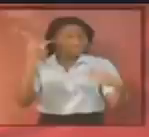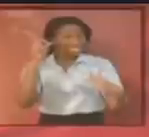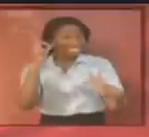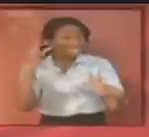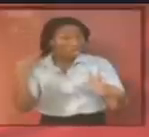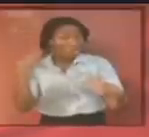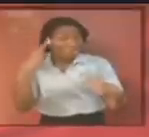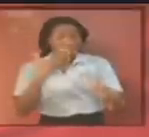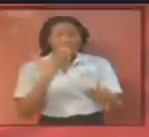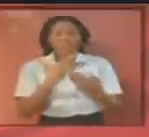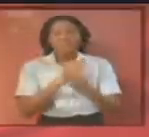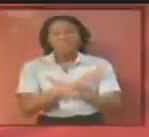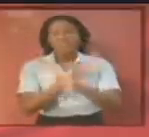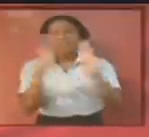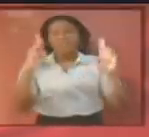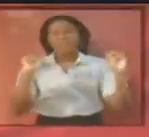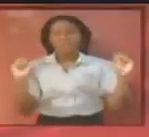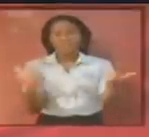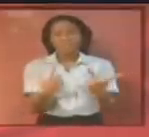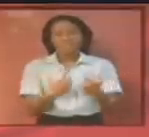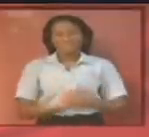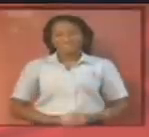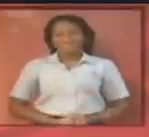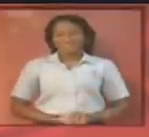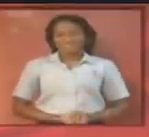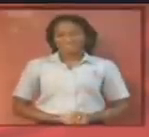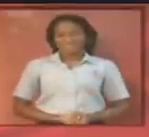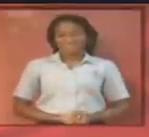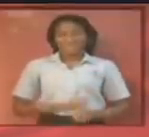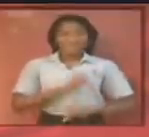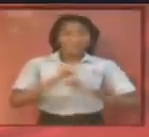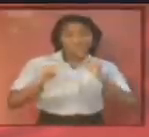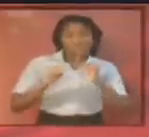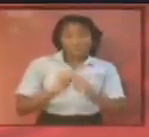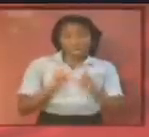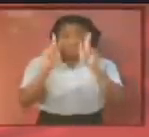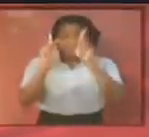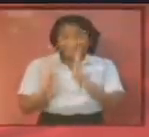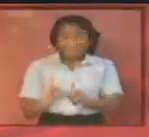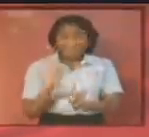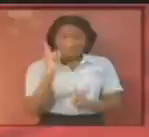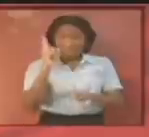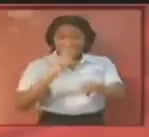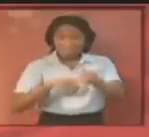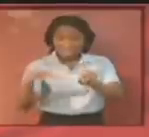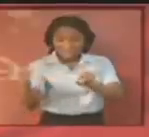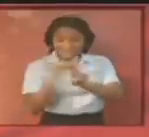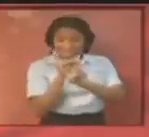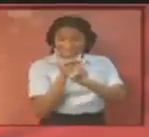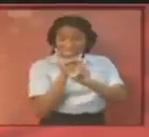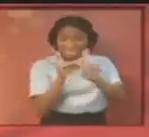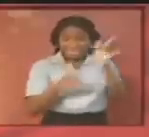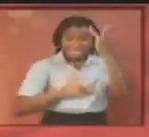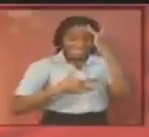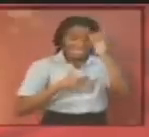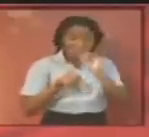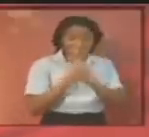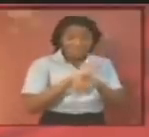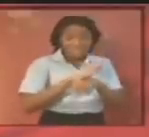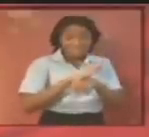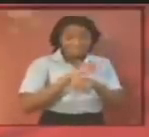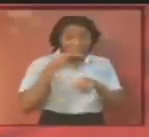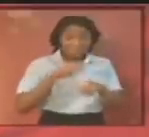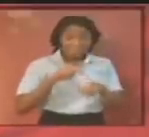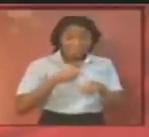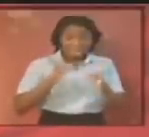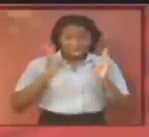this morning. So we go back to the beginning. When someone is infected by the COVID-19 virus, what you have is cells